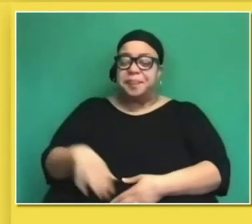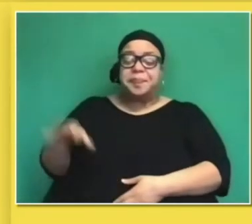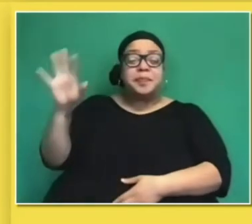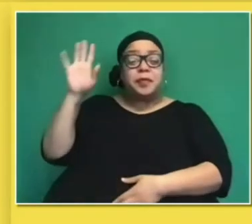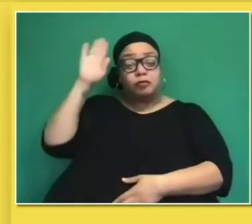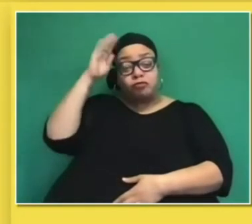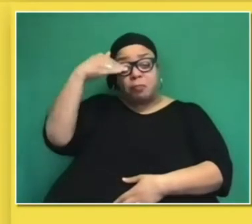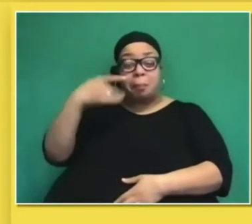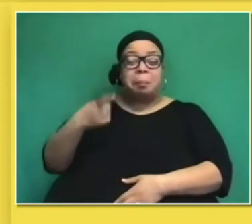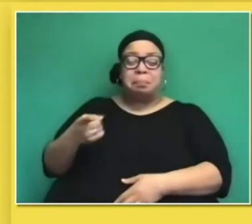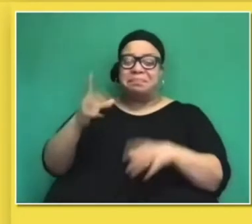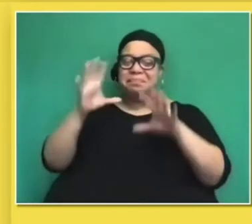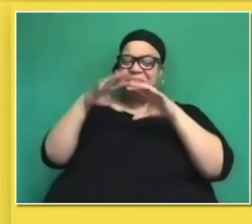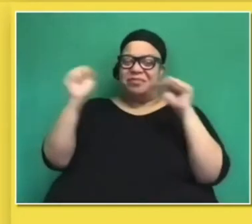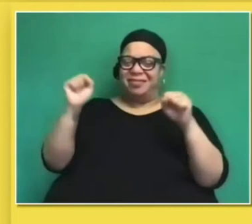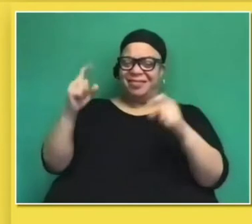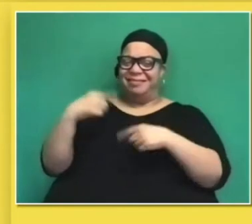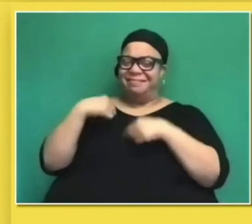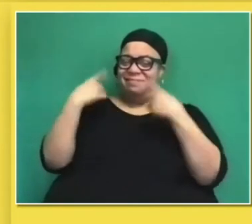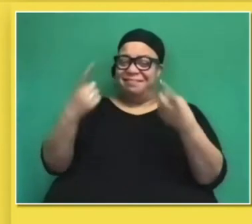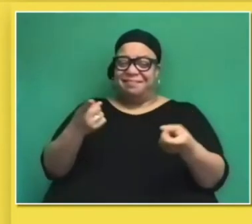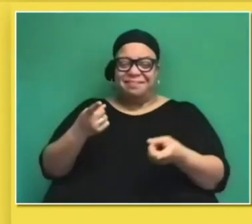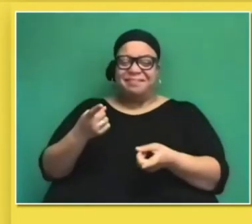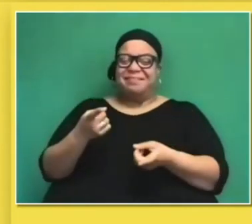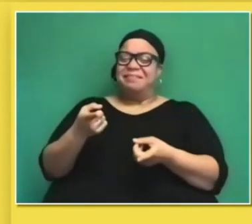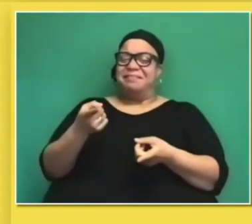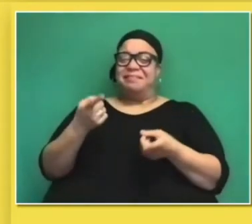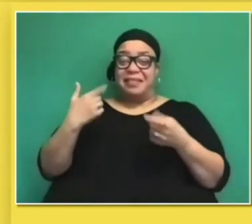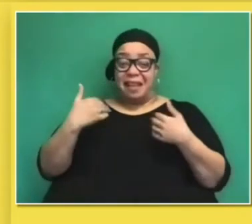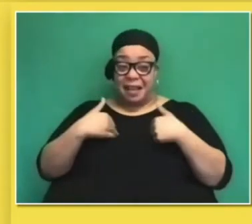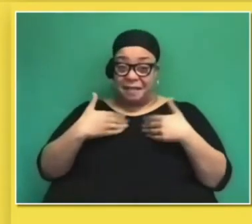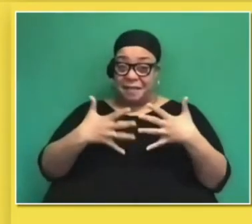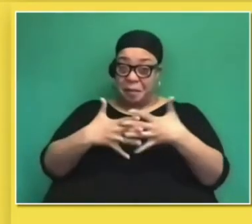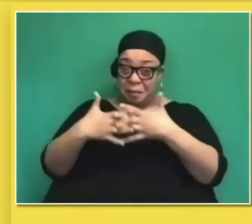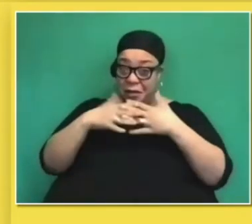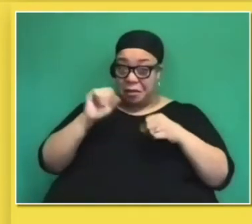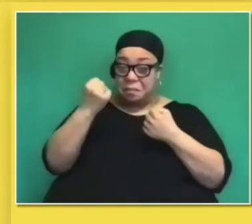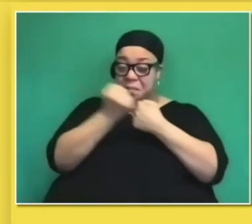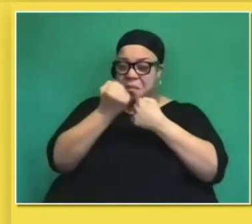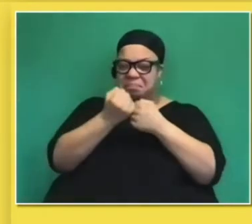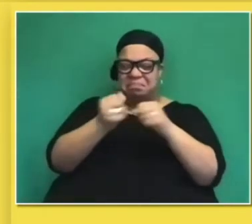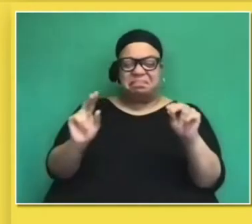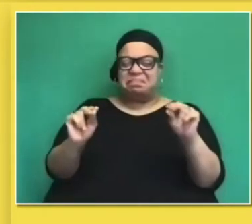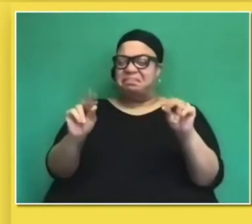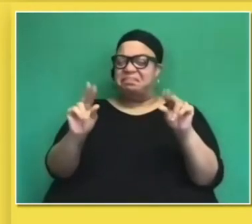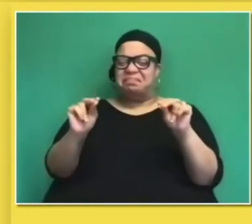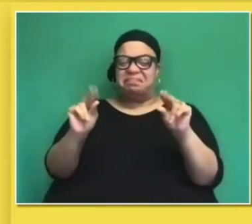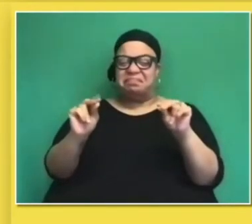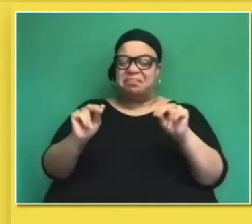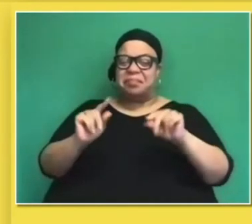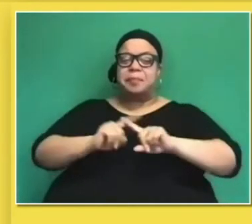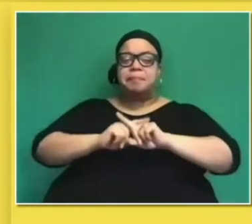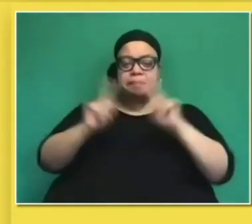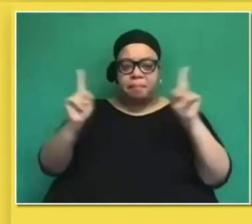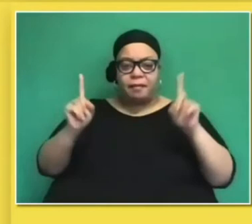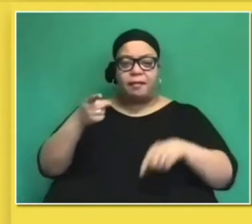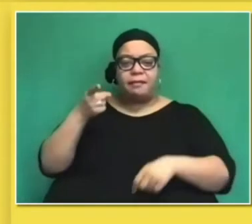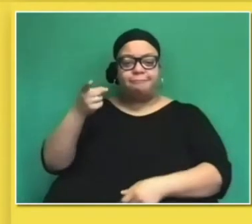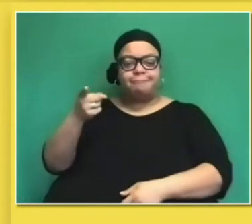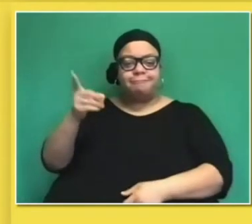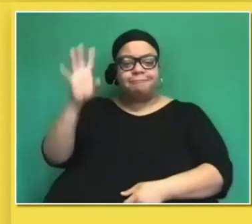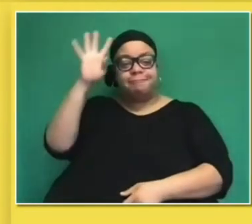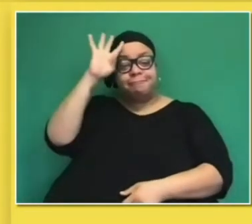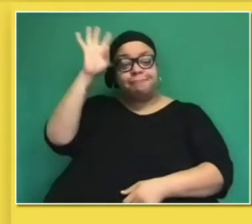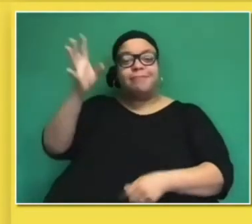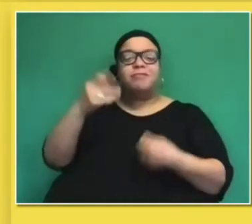He pretended, created an illusion to represent most of the country, even though he was only in the White House by